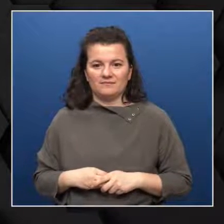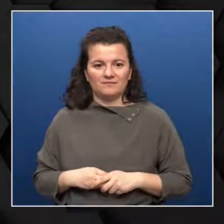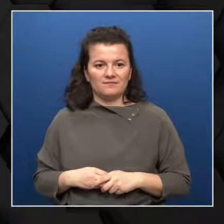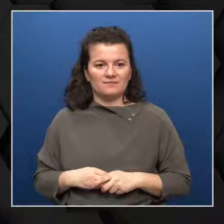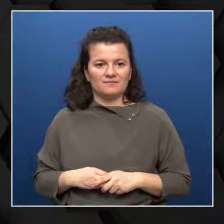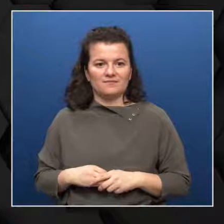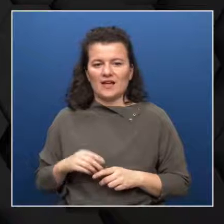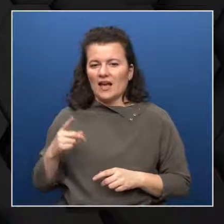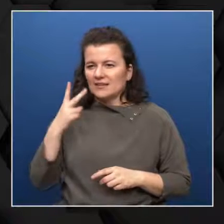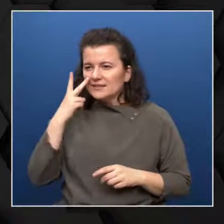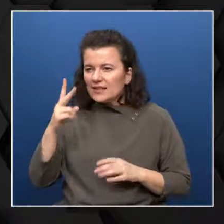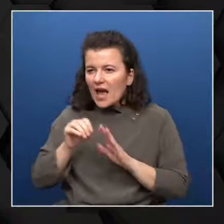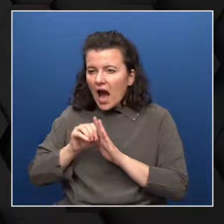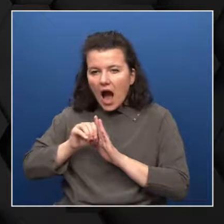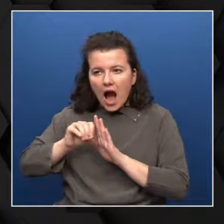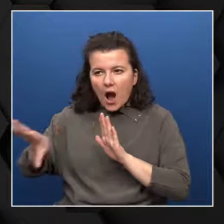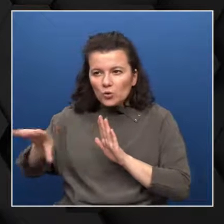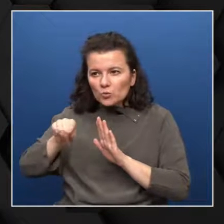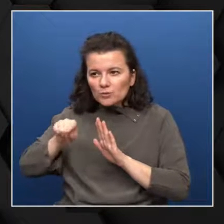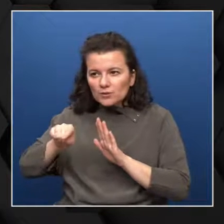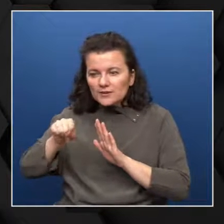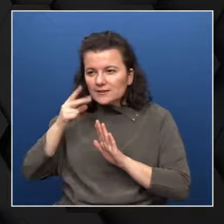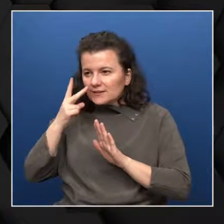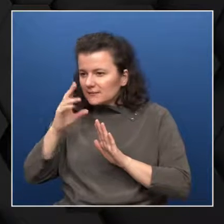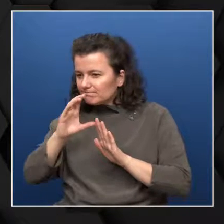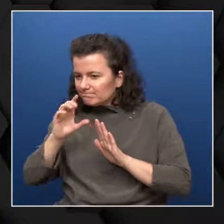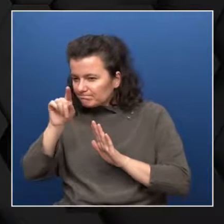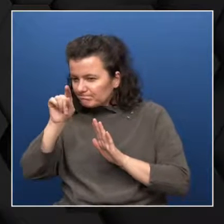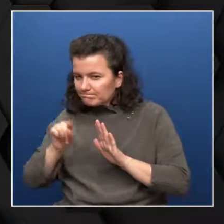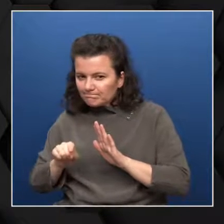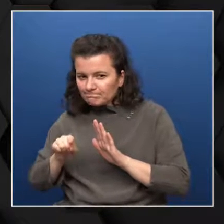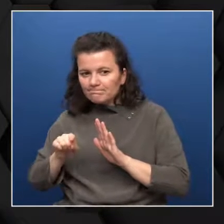outputs, streaming endpoints. So outputs and endpoints,